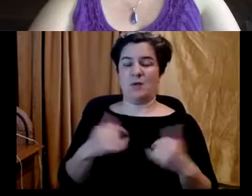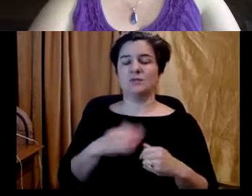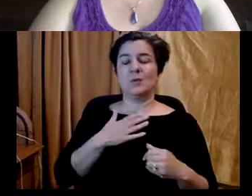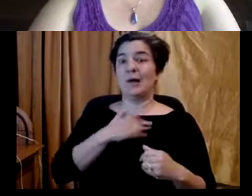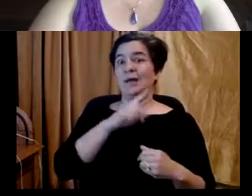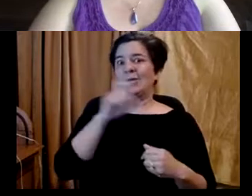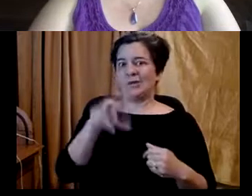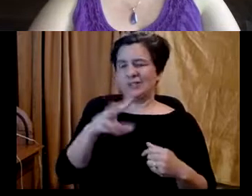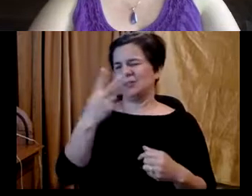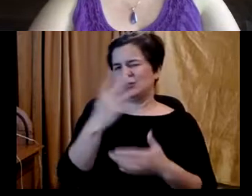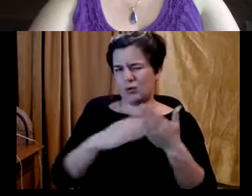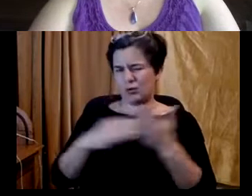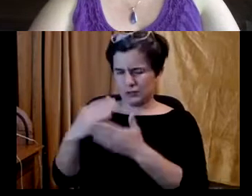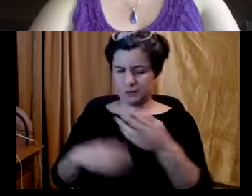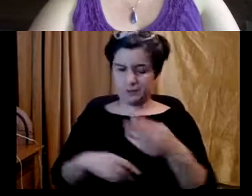One, I